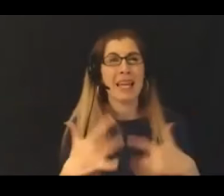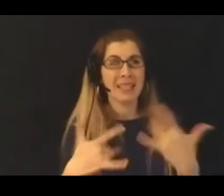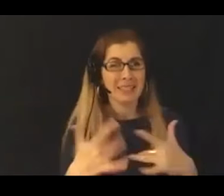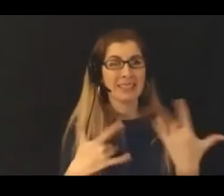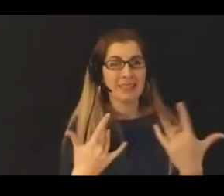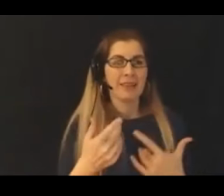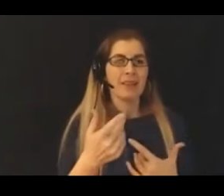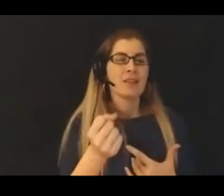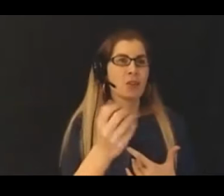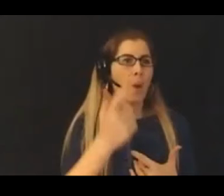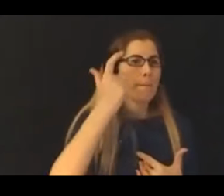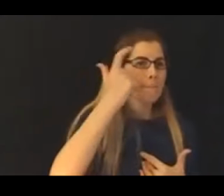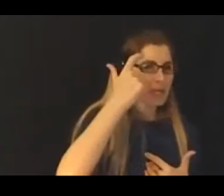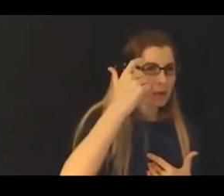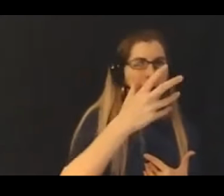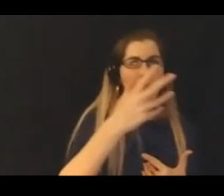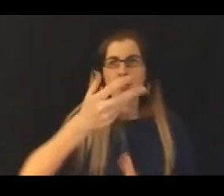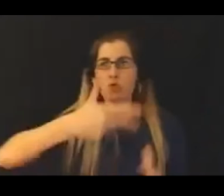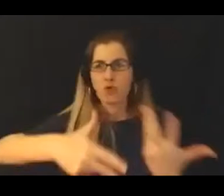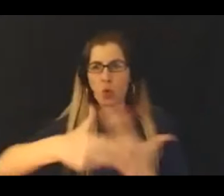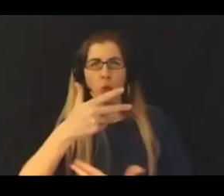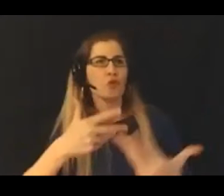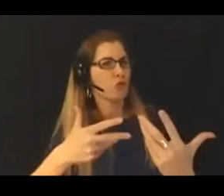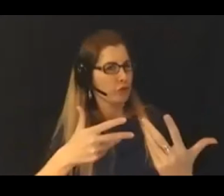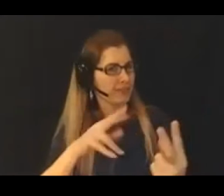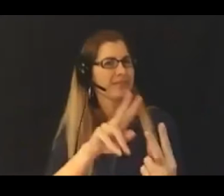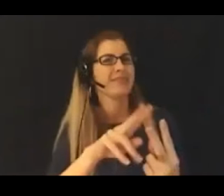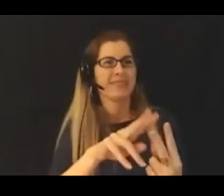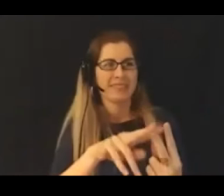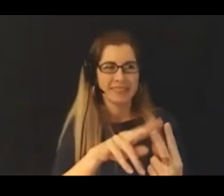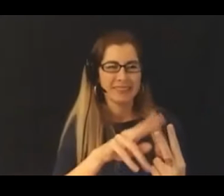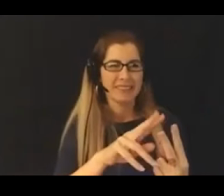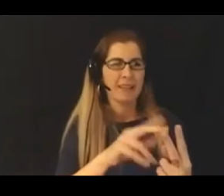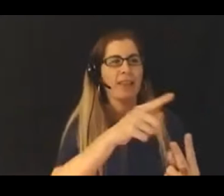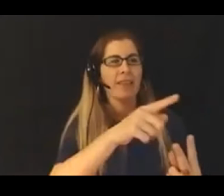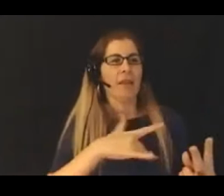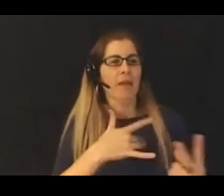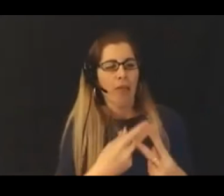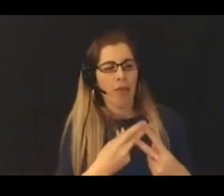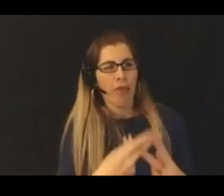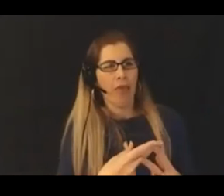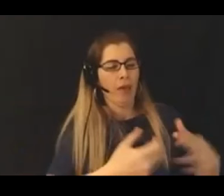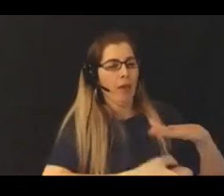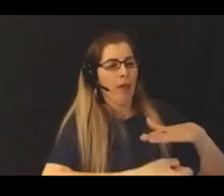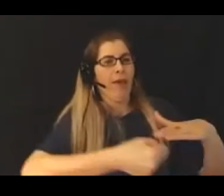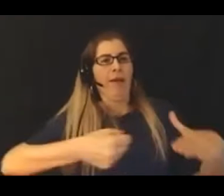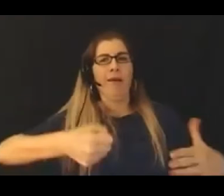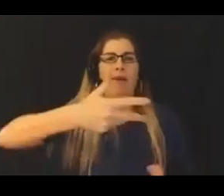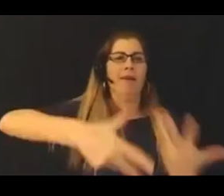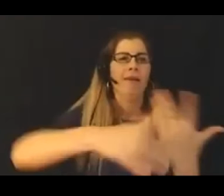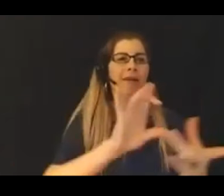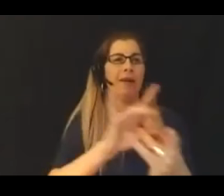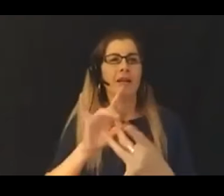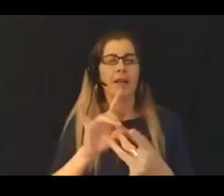turned up both in mental health and the social connectivity. We brought them out of that social isolation a little bit. And then finally I said, well,